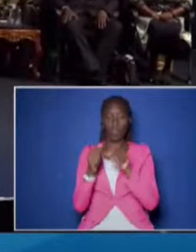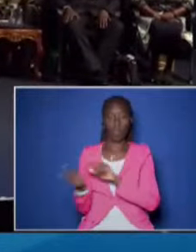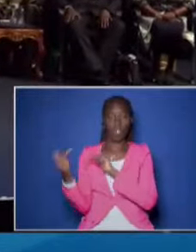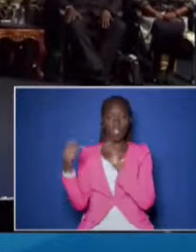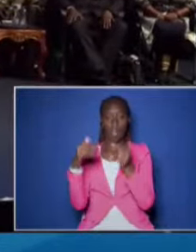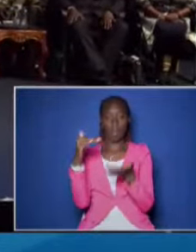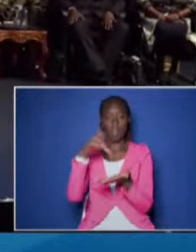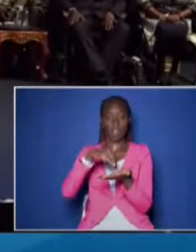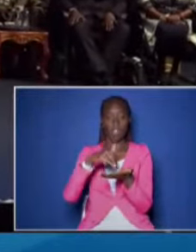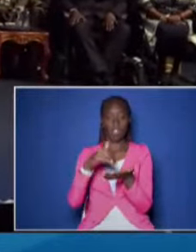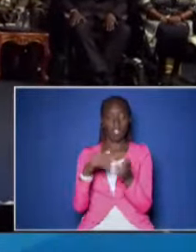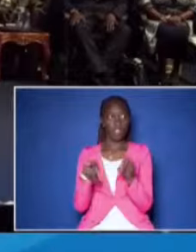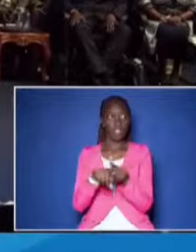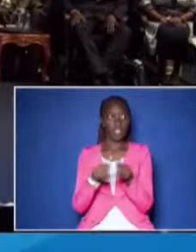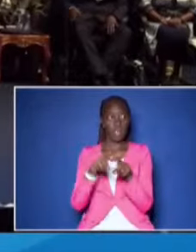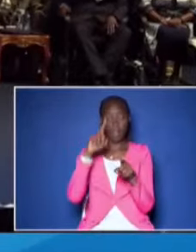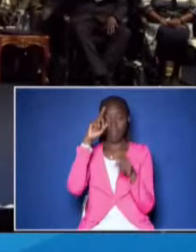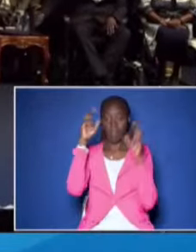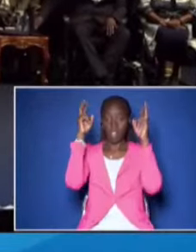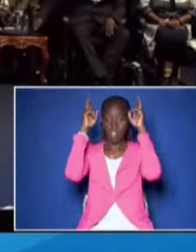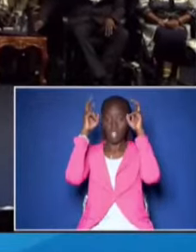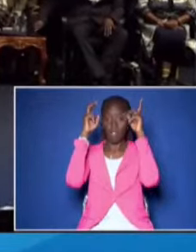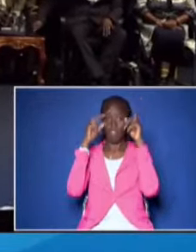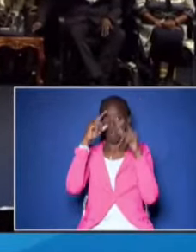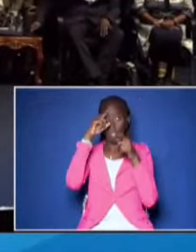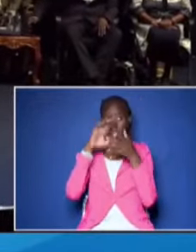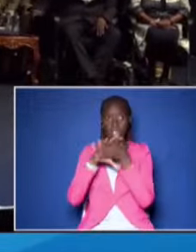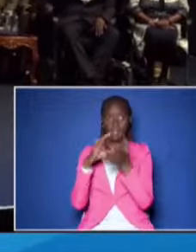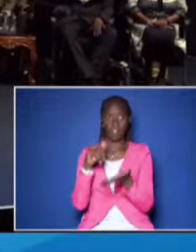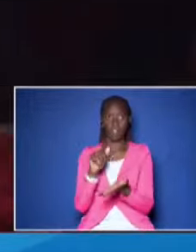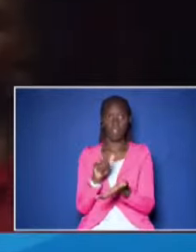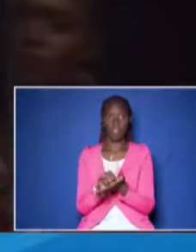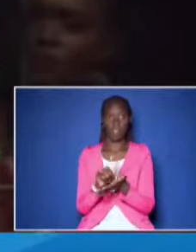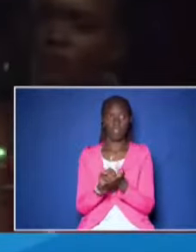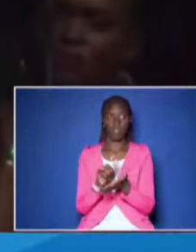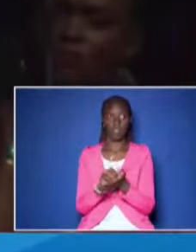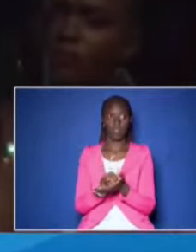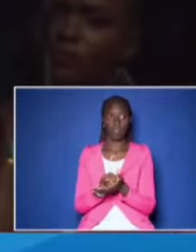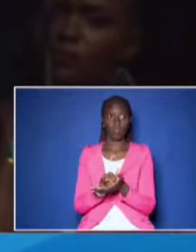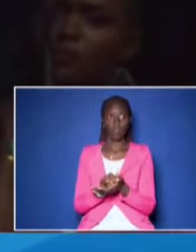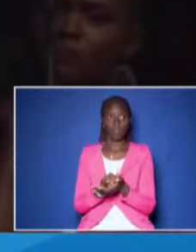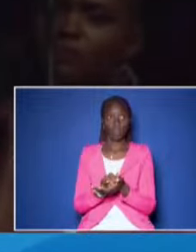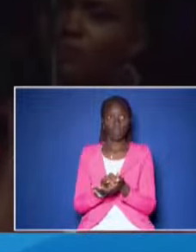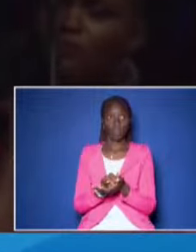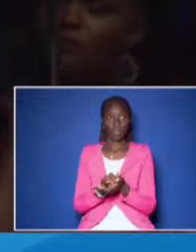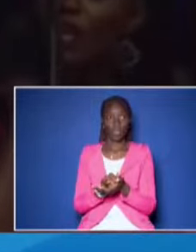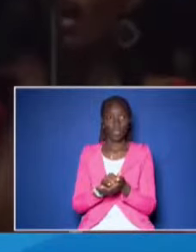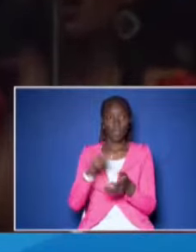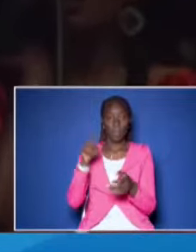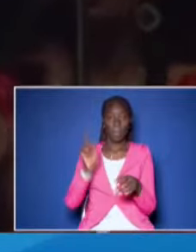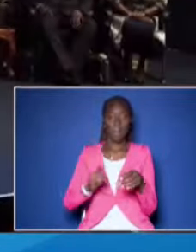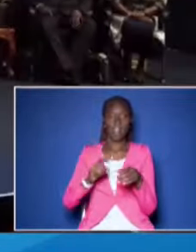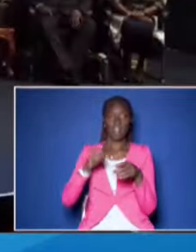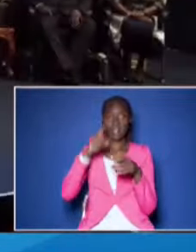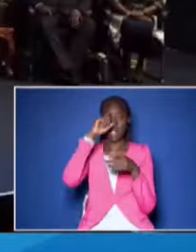so does the devil it's not believing that it's believing